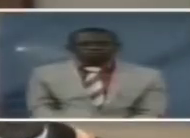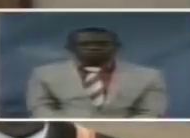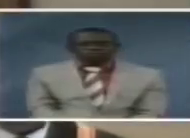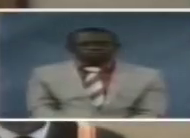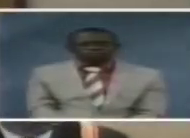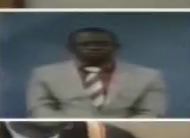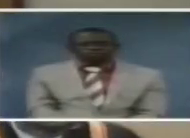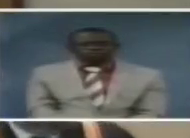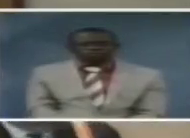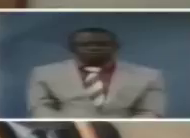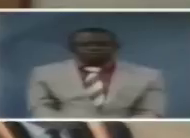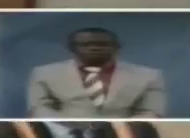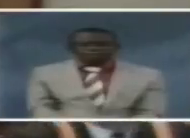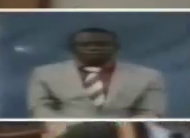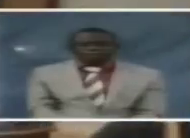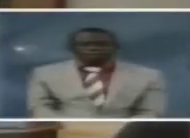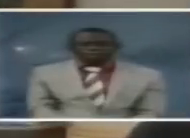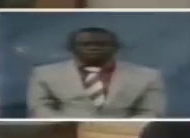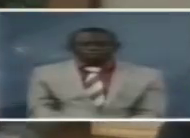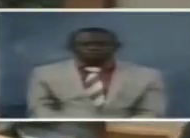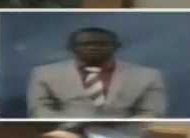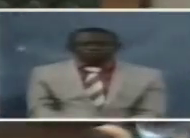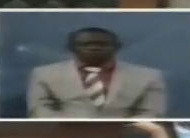is now adjourned.